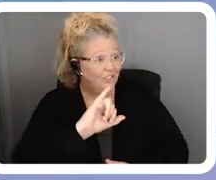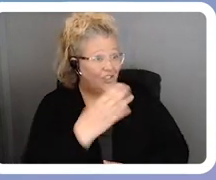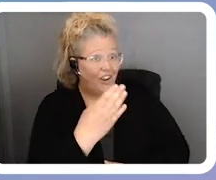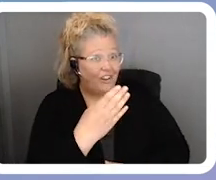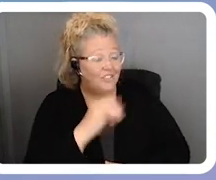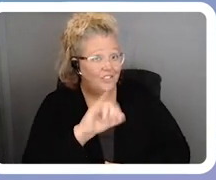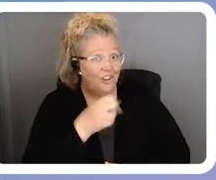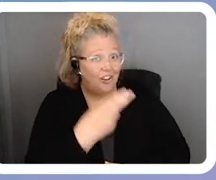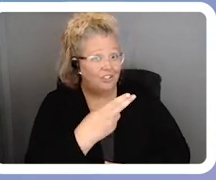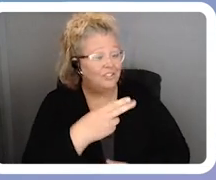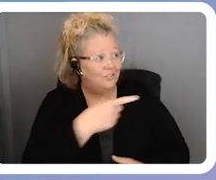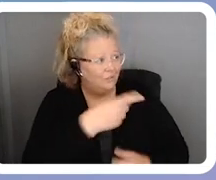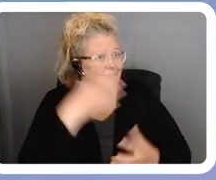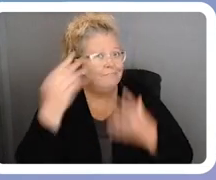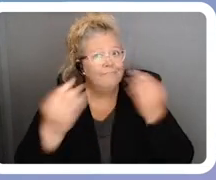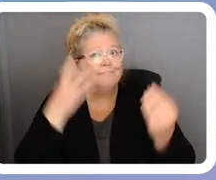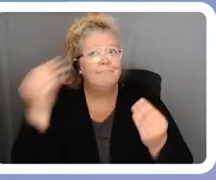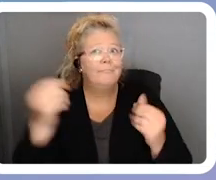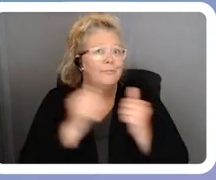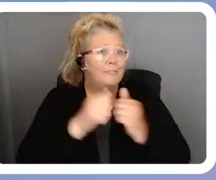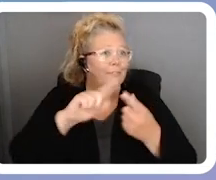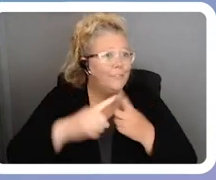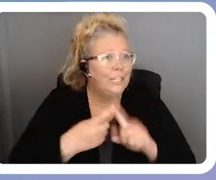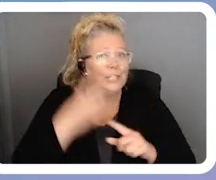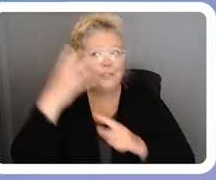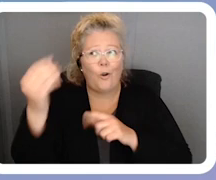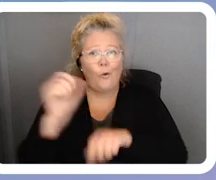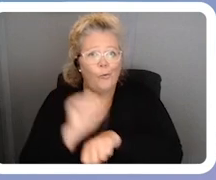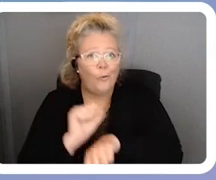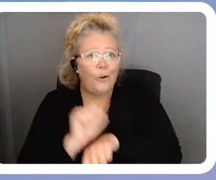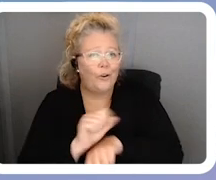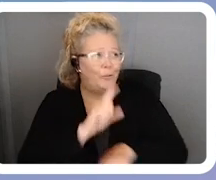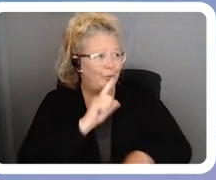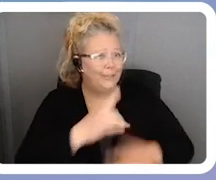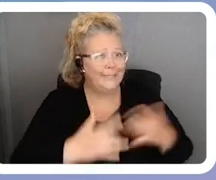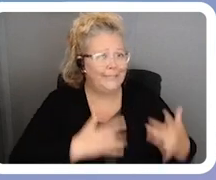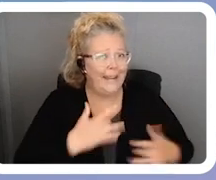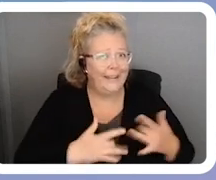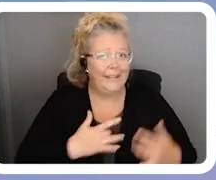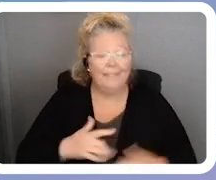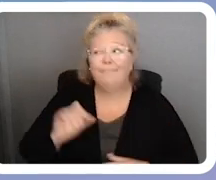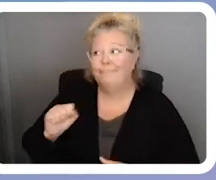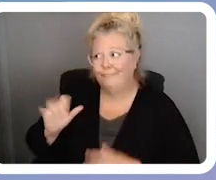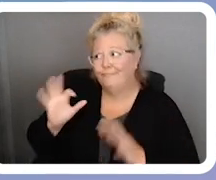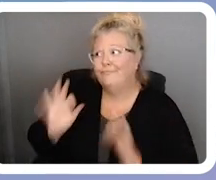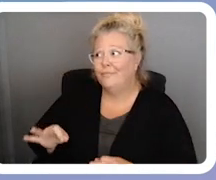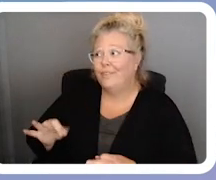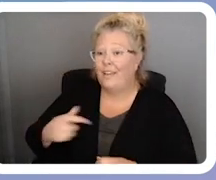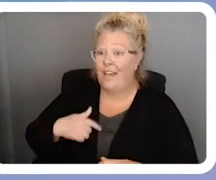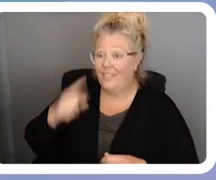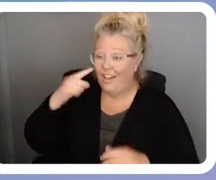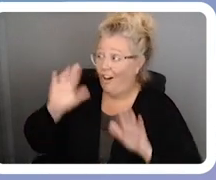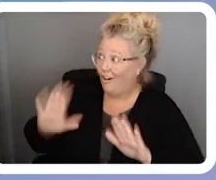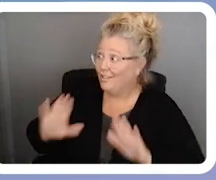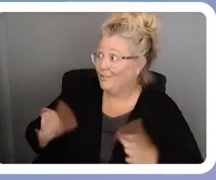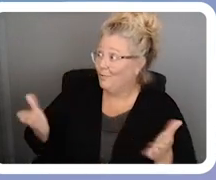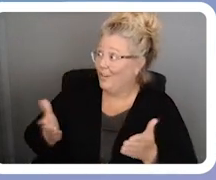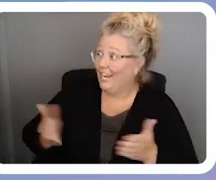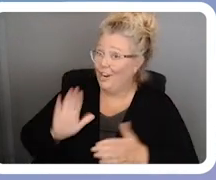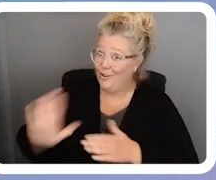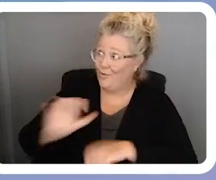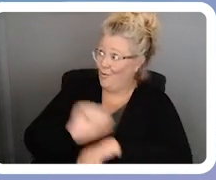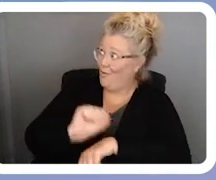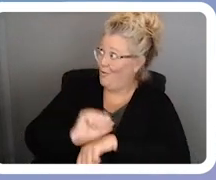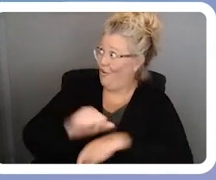Josh! Having that opportunity to go out and go to work and be with friends is so exciting. For sure. And I think it's